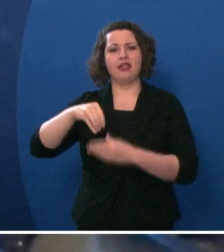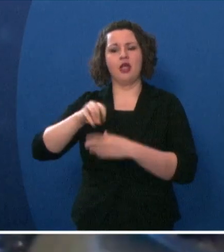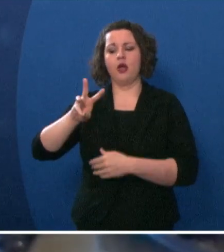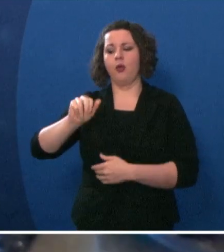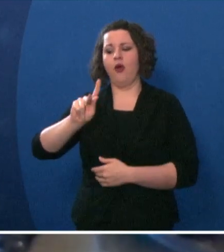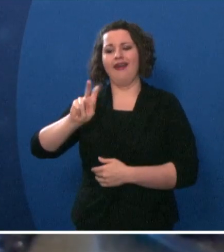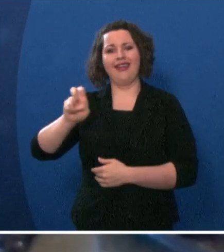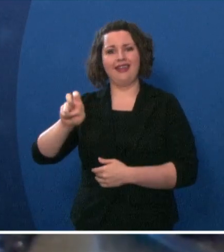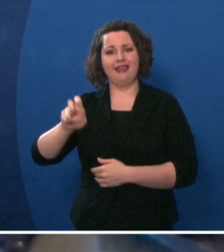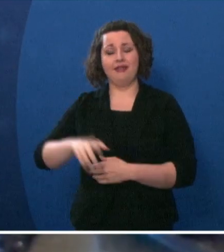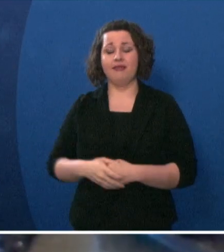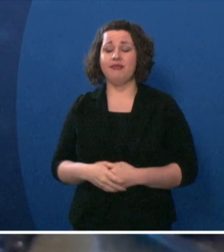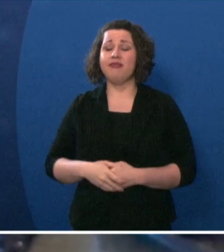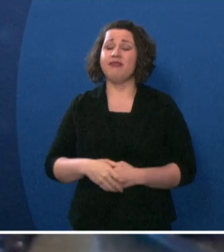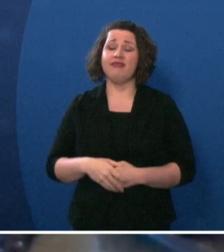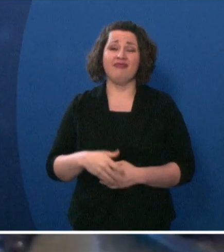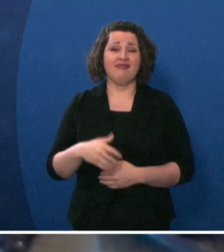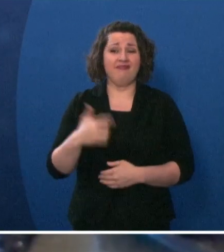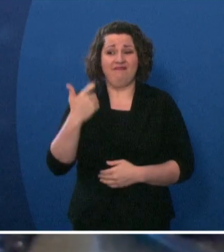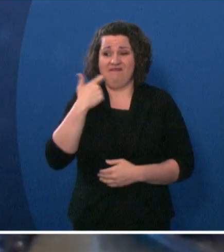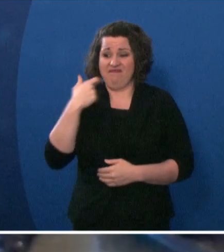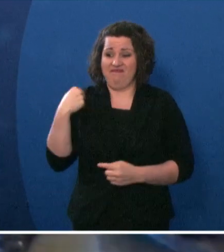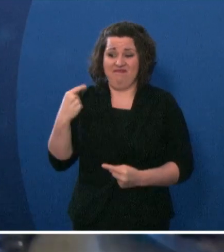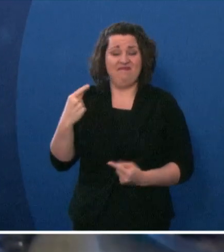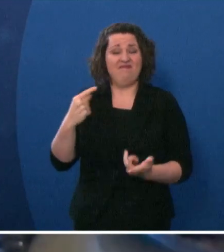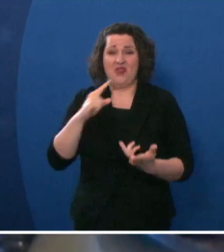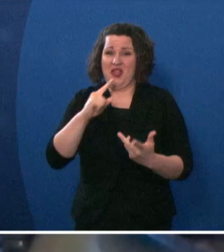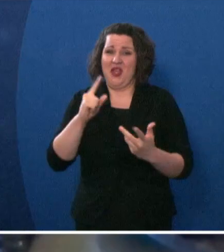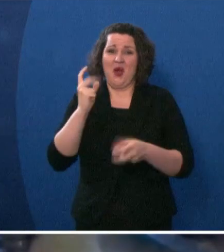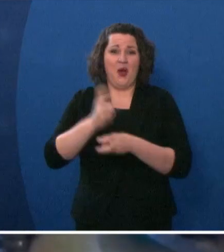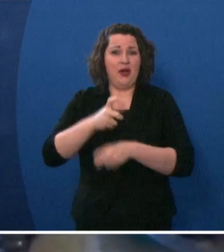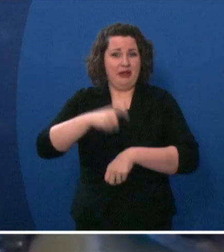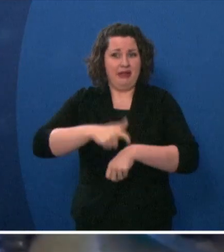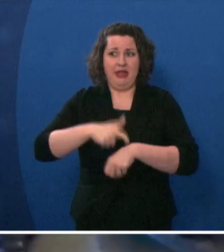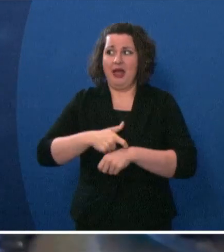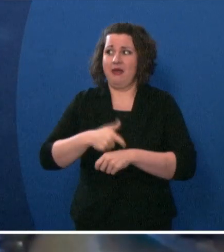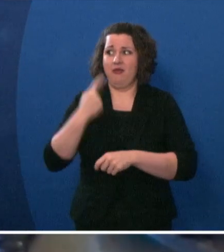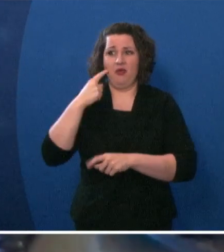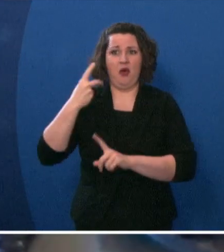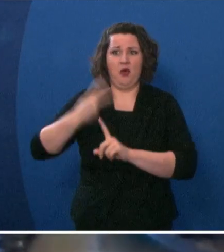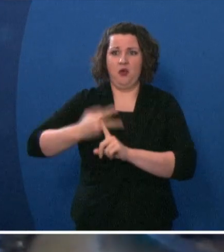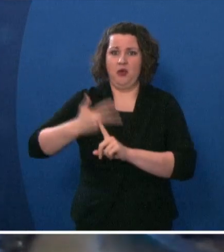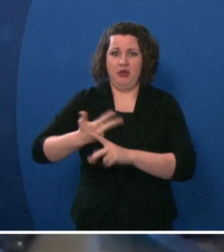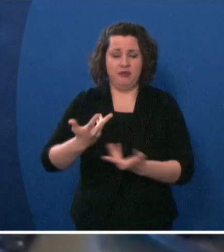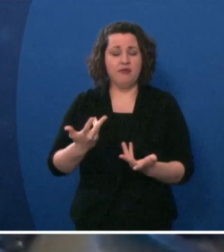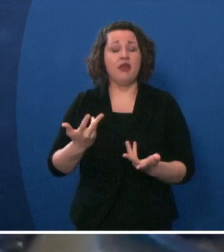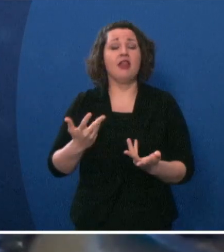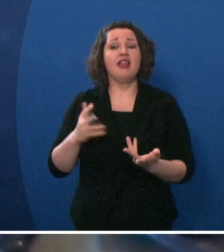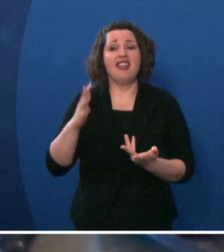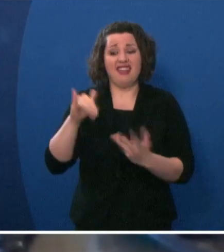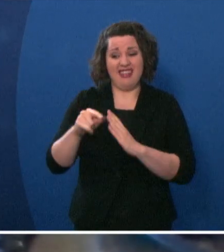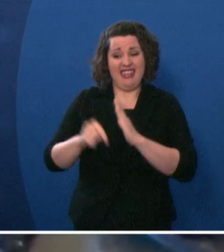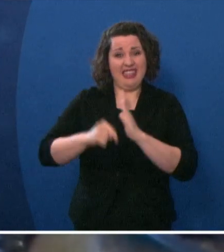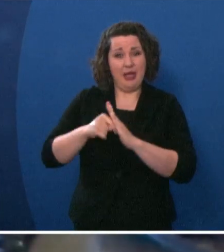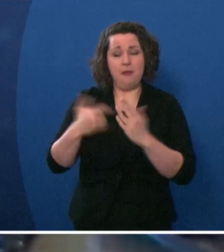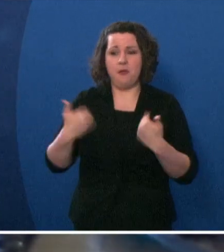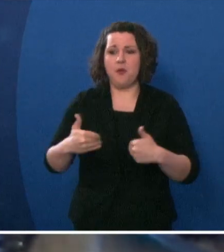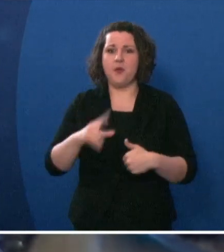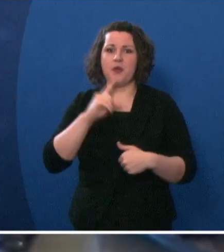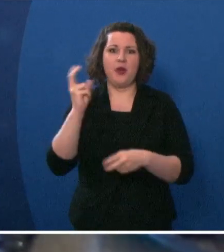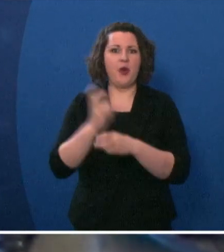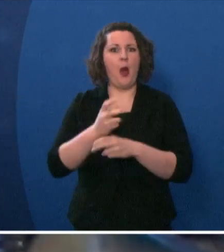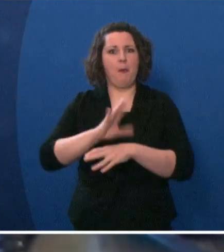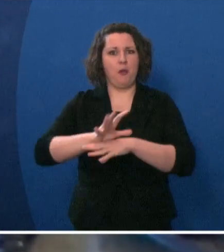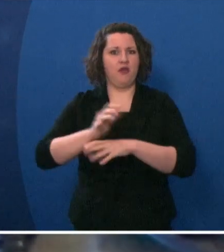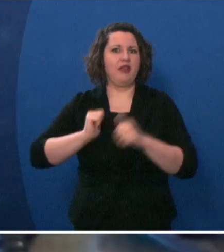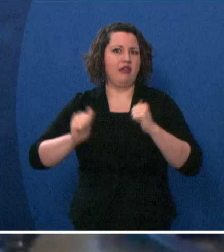aware, it's been a difficult time for many businesses in Iowa over the last several months. This period has been particularly difficult for movie